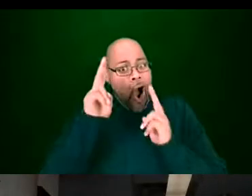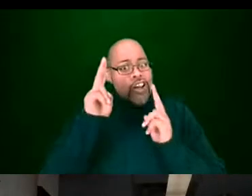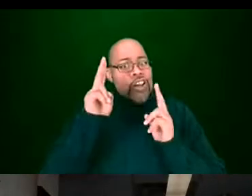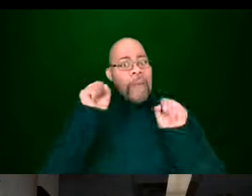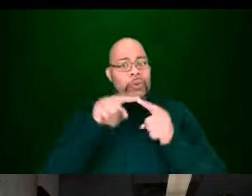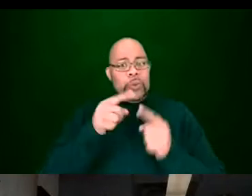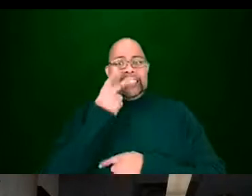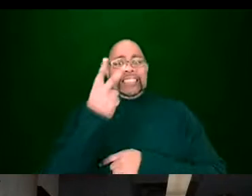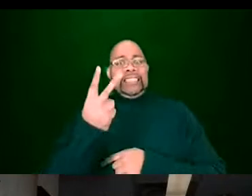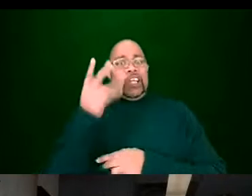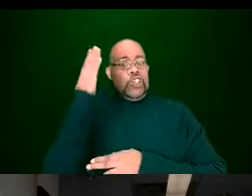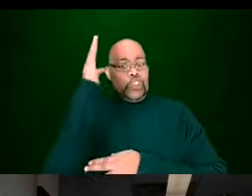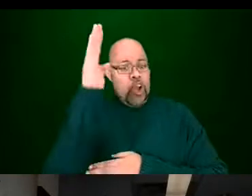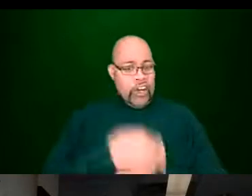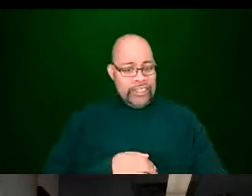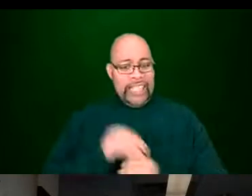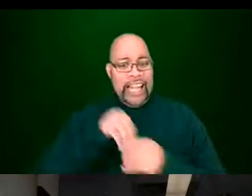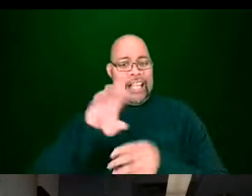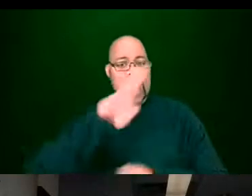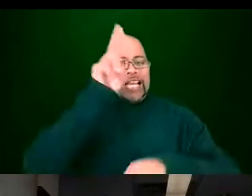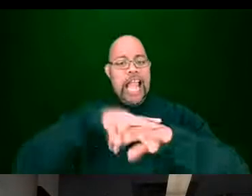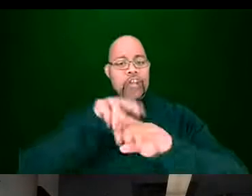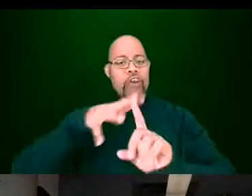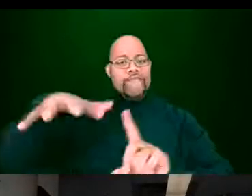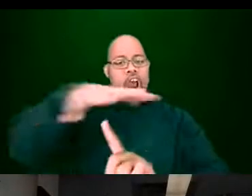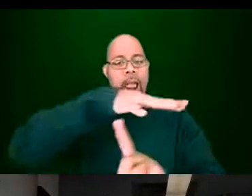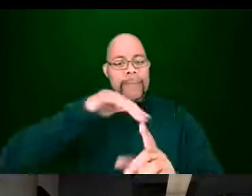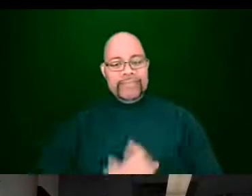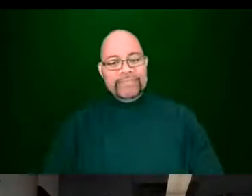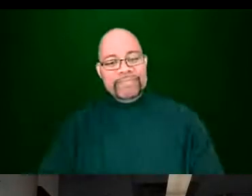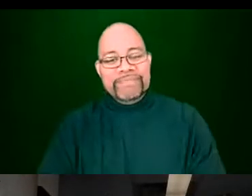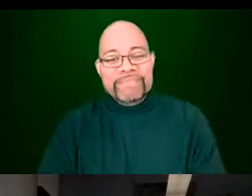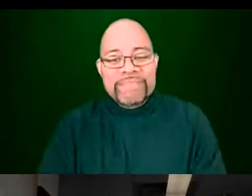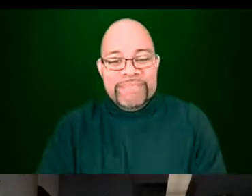be able to see one of these creatures in their natural environment.